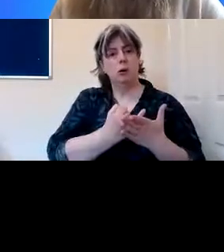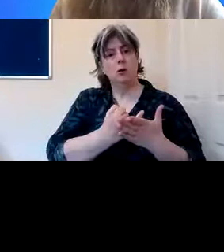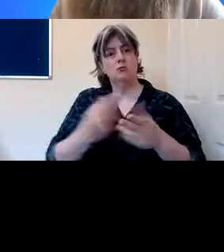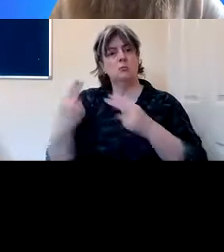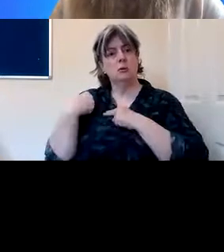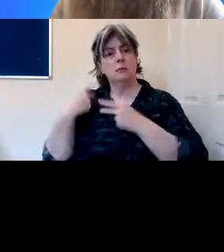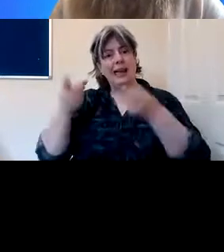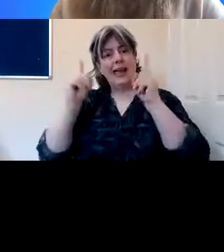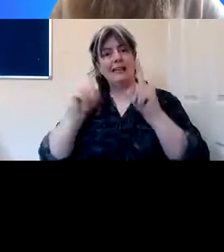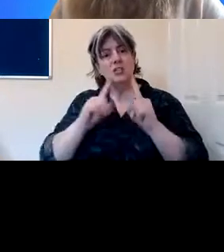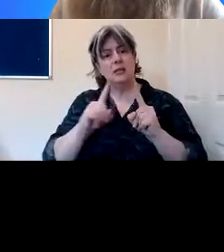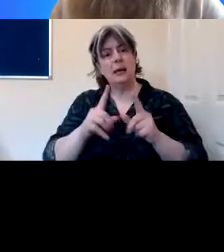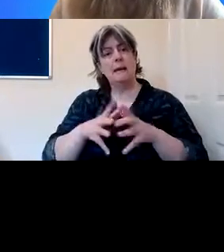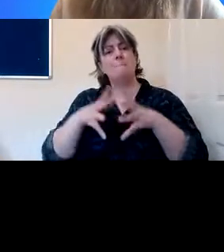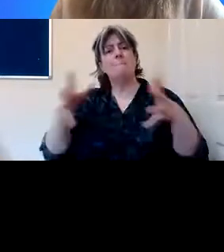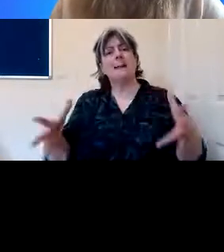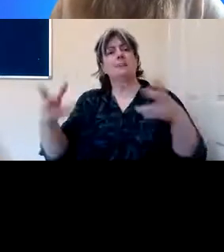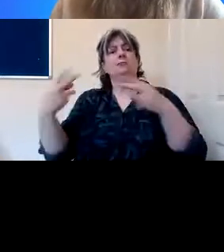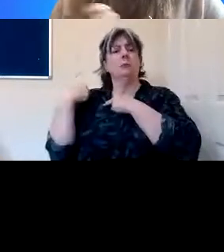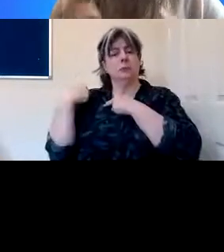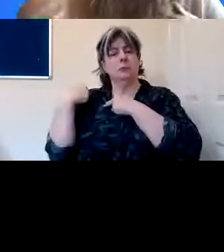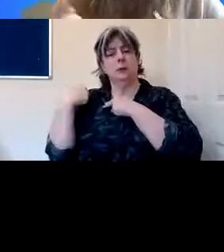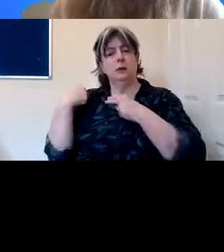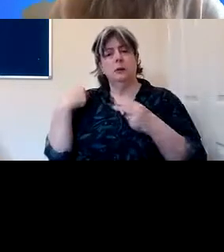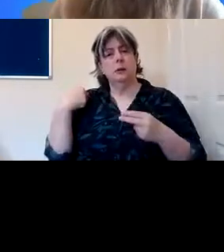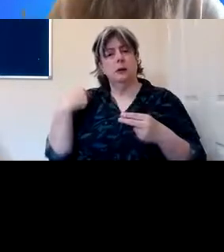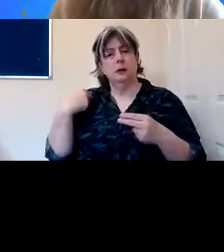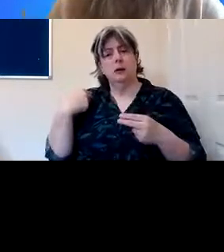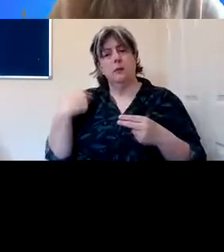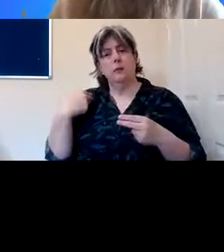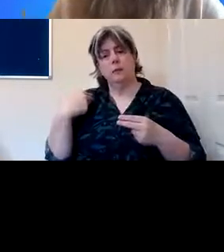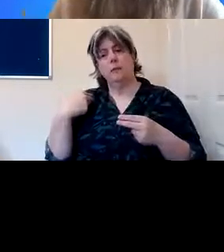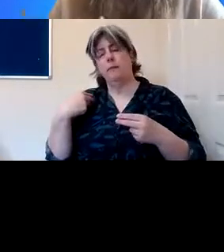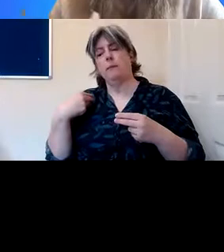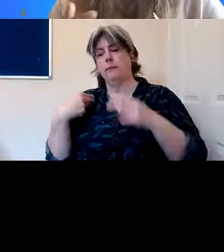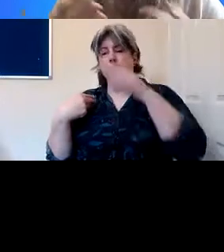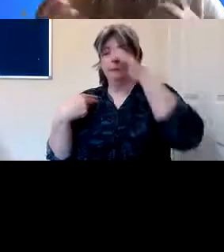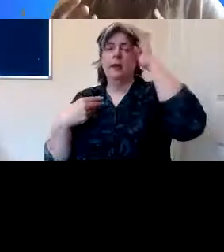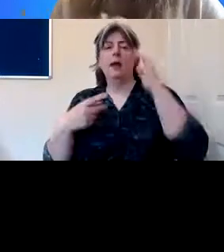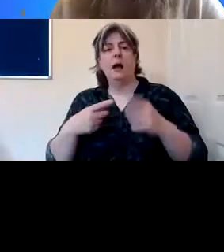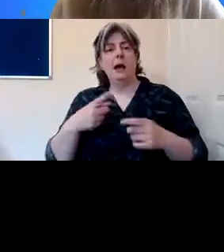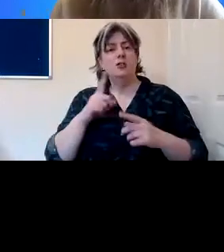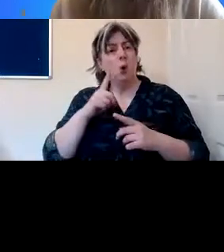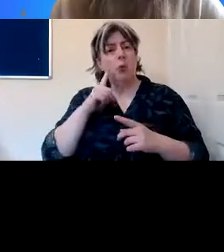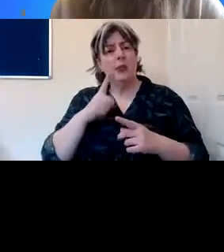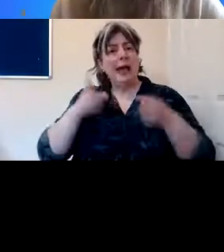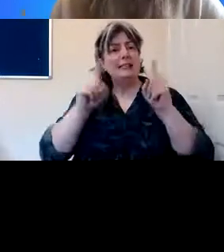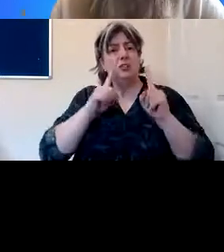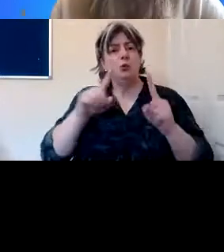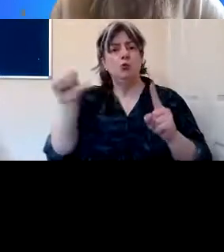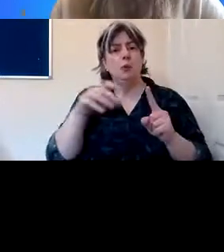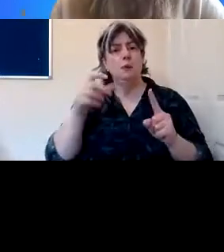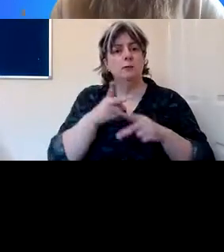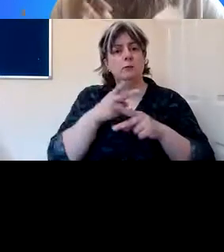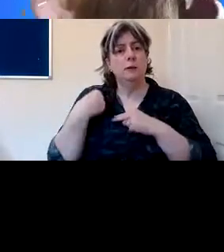responsibility. I don't think the answer is adding more schools to head teachers and federating and making